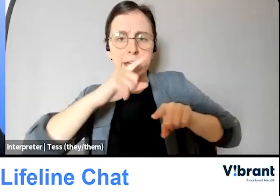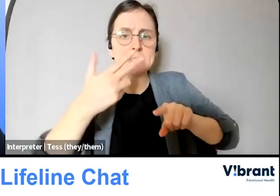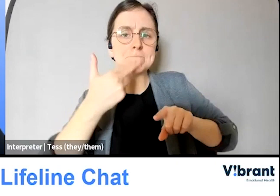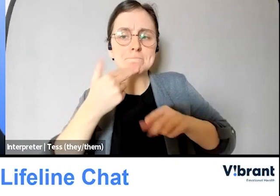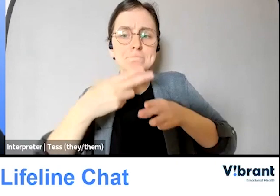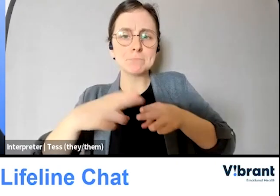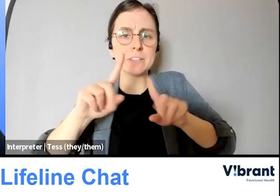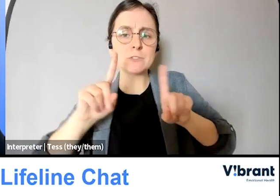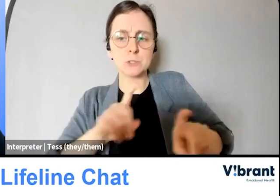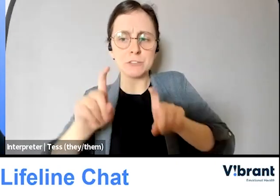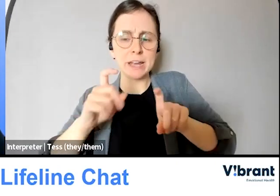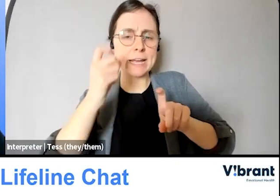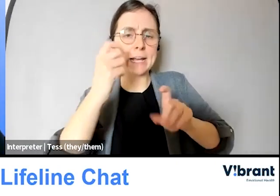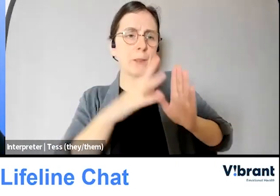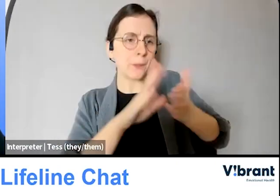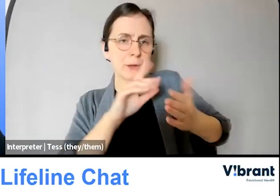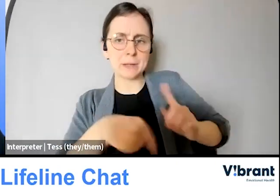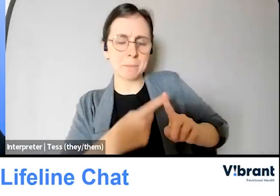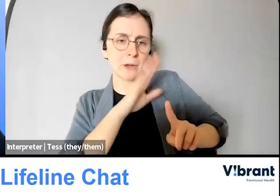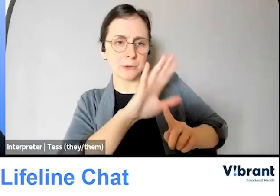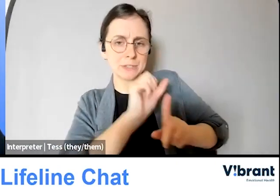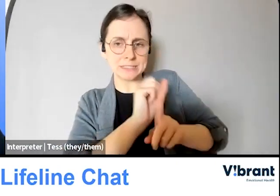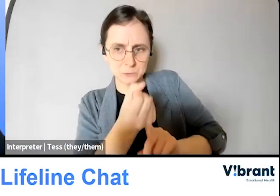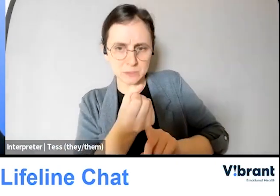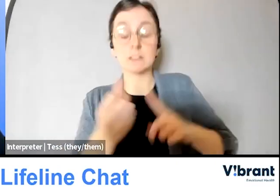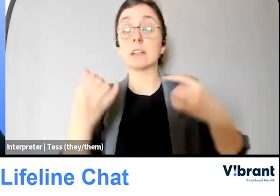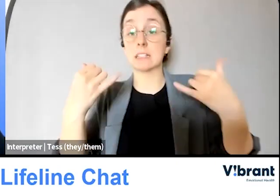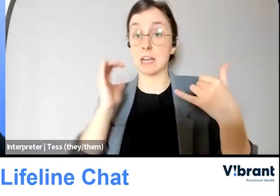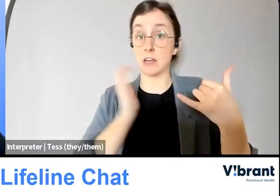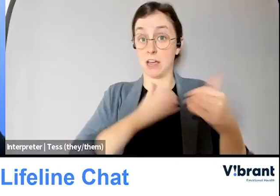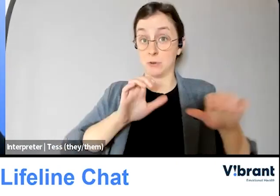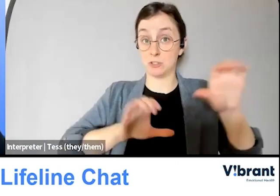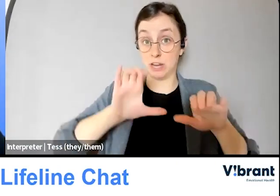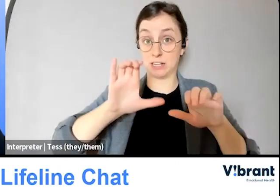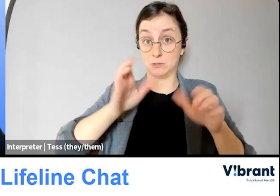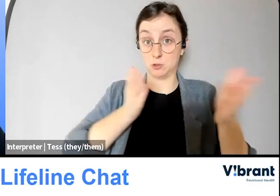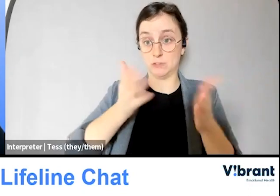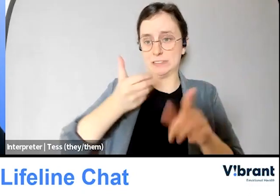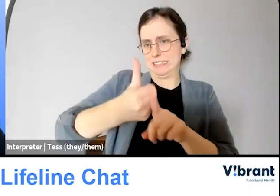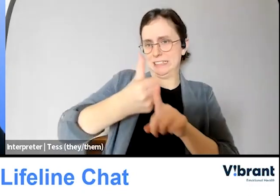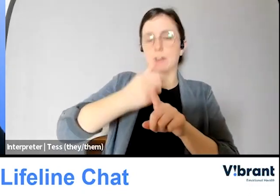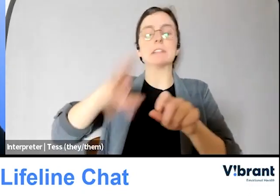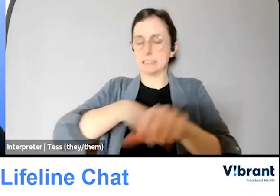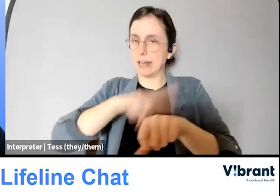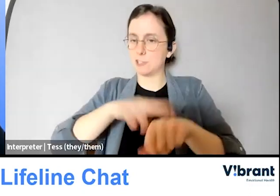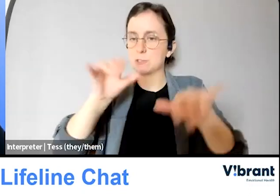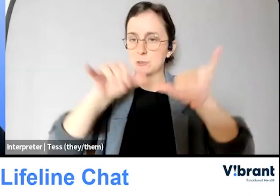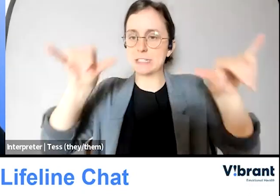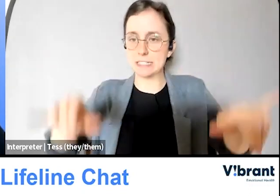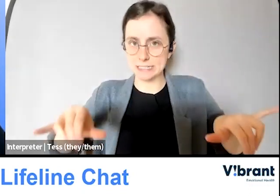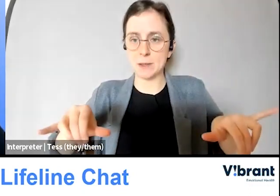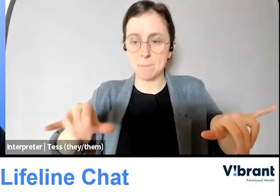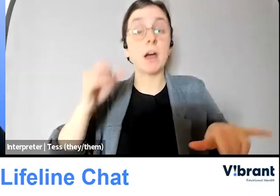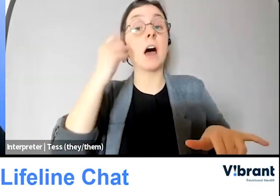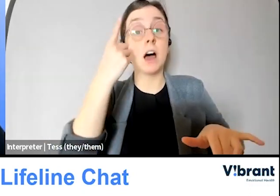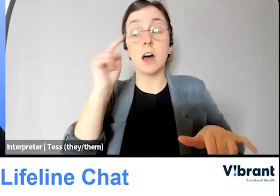Hopefully right now our chat service is through, again, a national system. But we are working very closely with